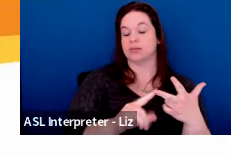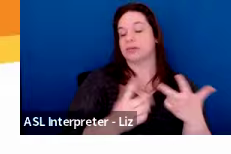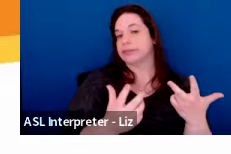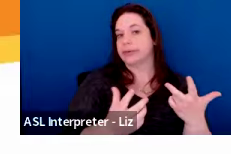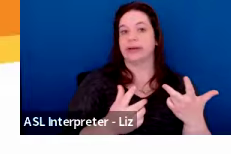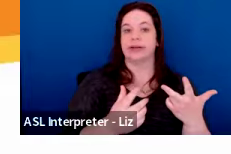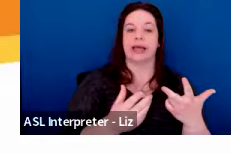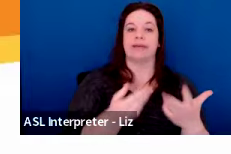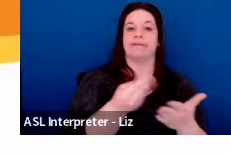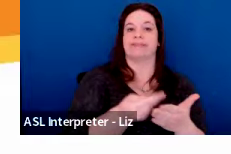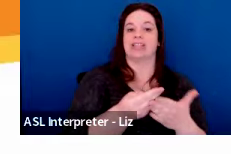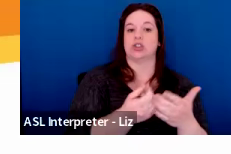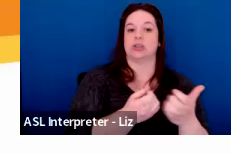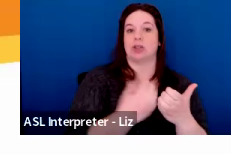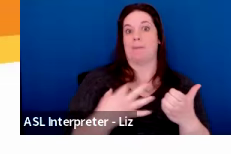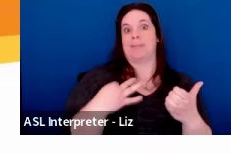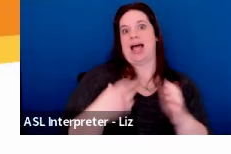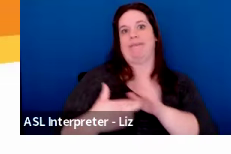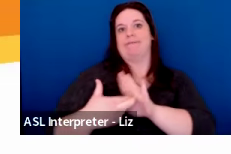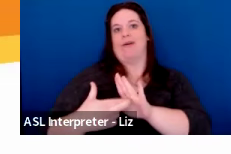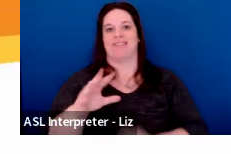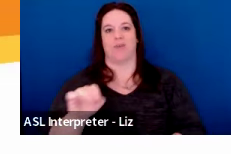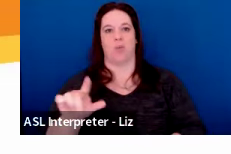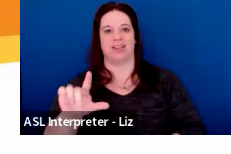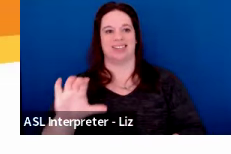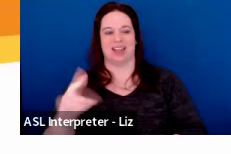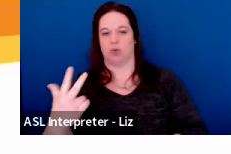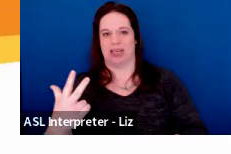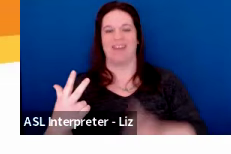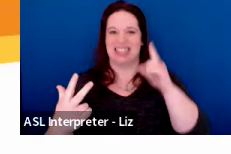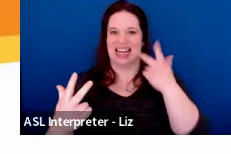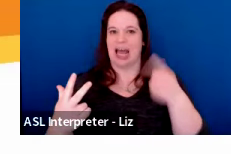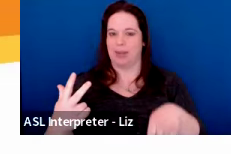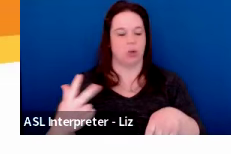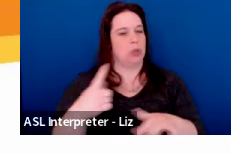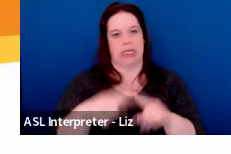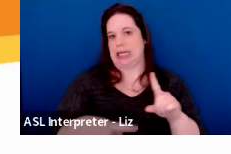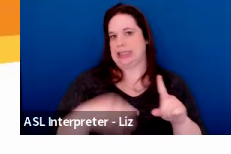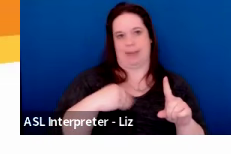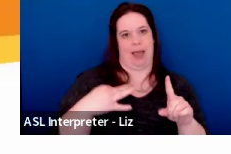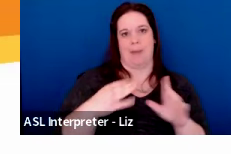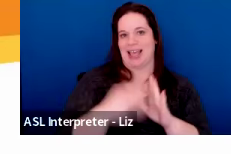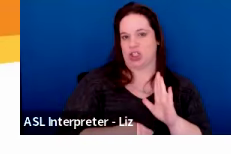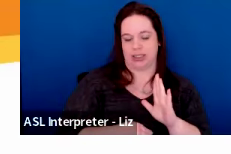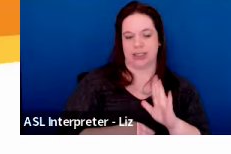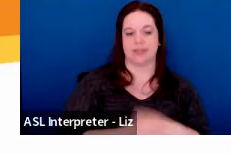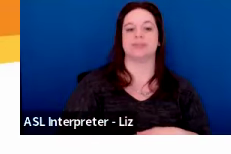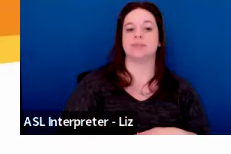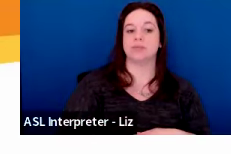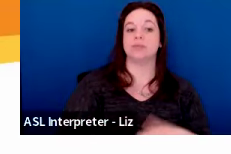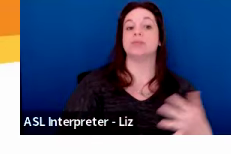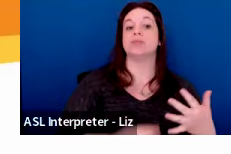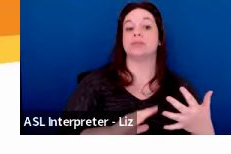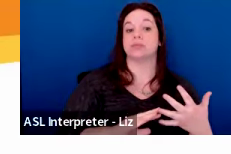who's a fiscal sponsor applying on behalf of a 501(c)(3). We have seen this, we cannot accept those applications. If